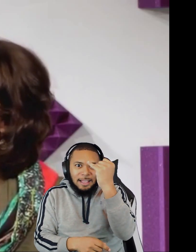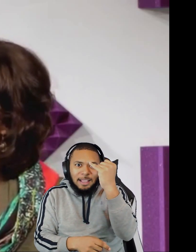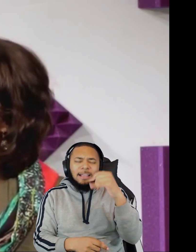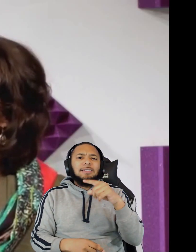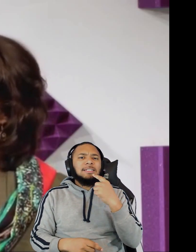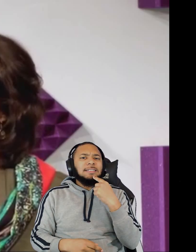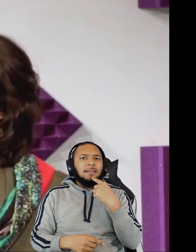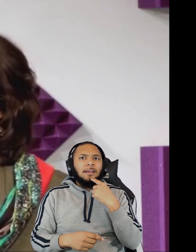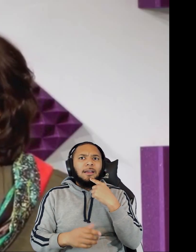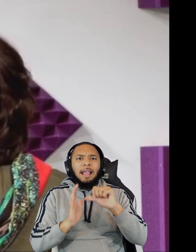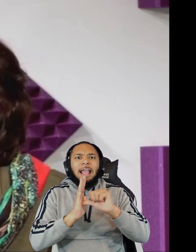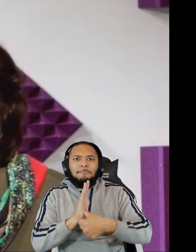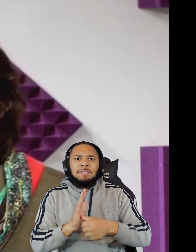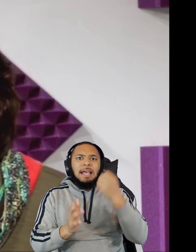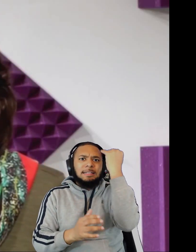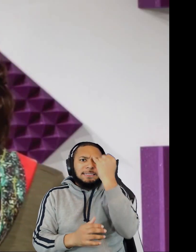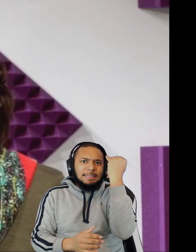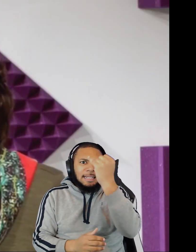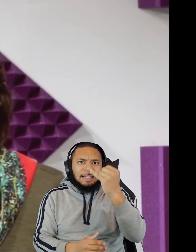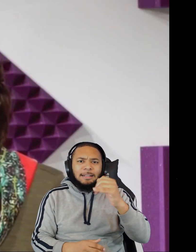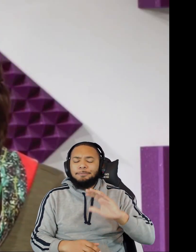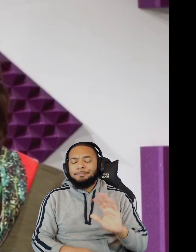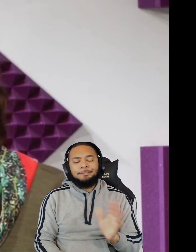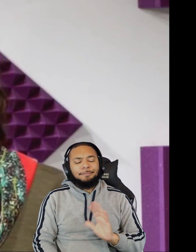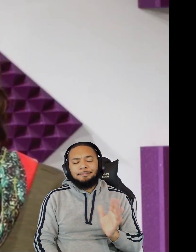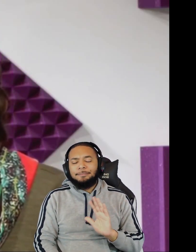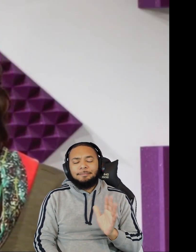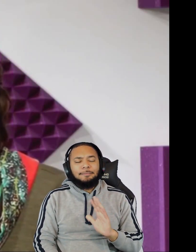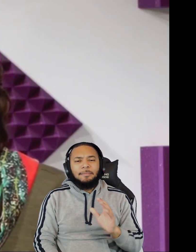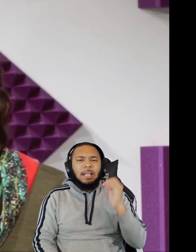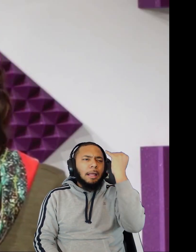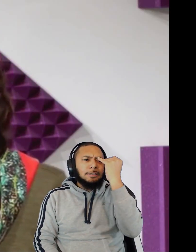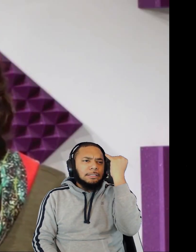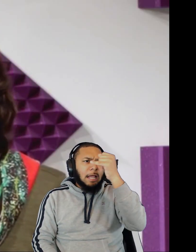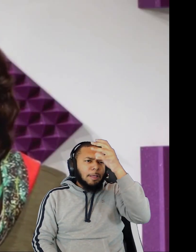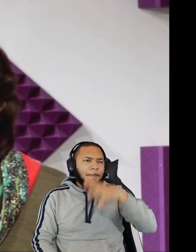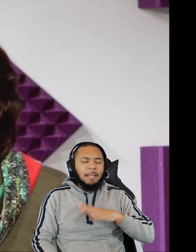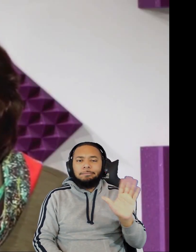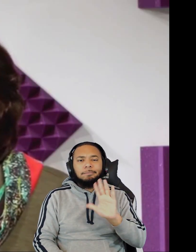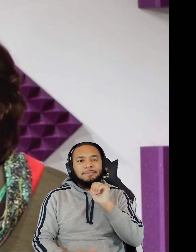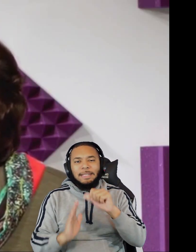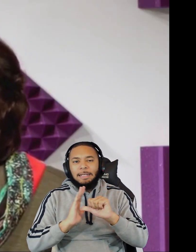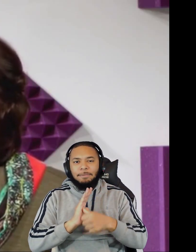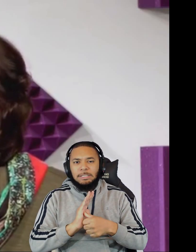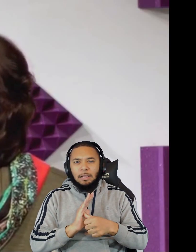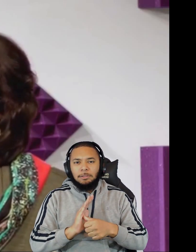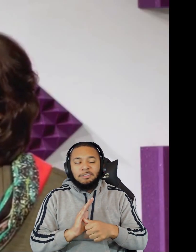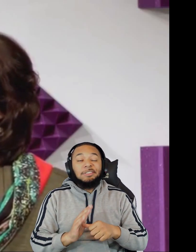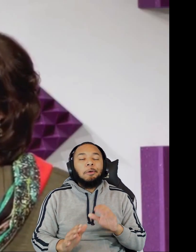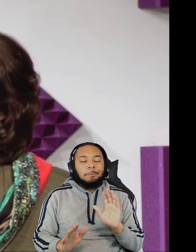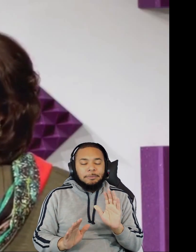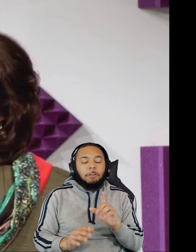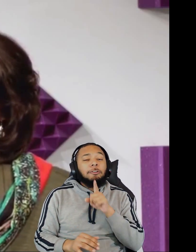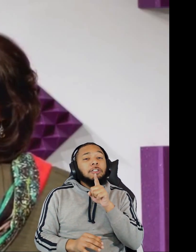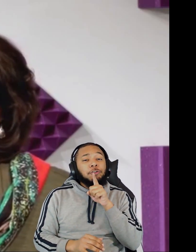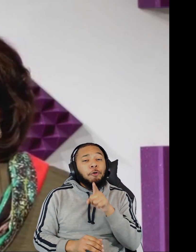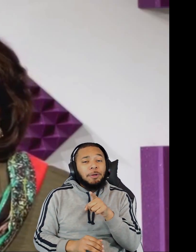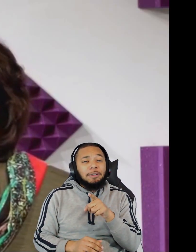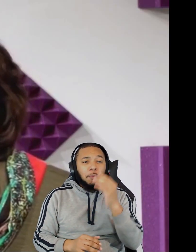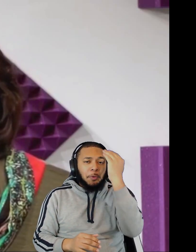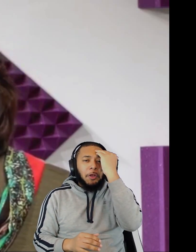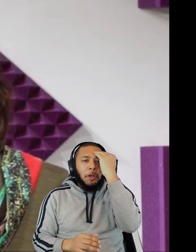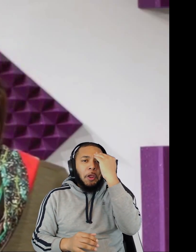author wouldn't point that out, wouldn't call our character an Italian, probably. So we can probably rule out Italy as